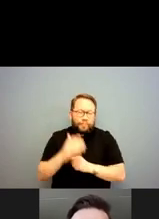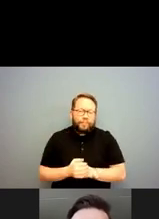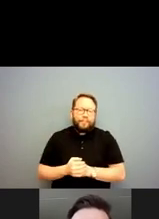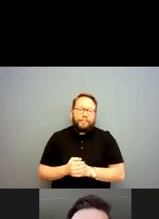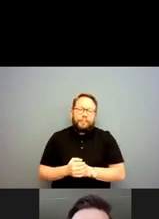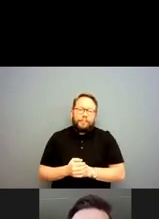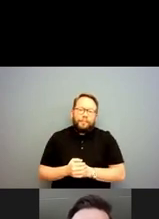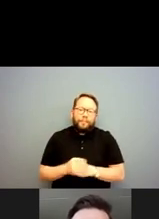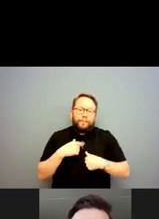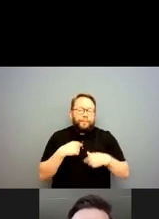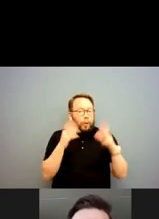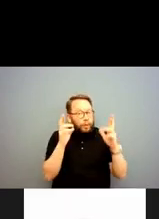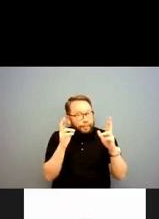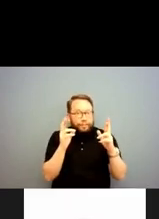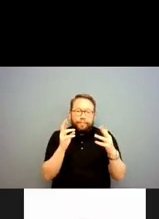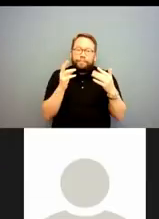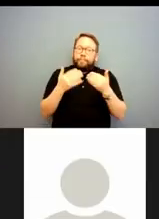Thank you.